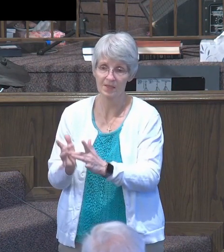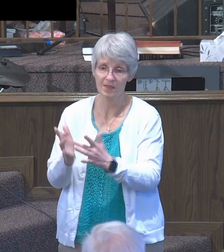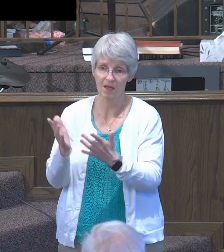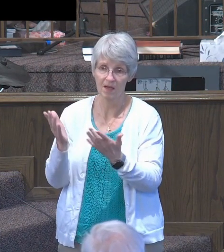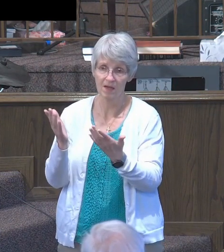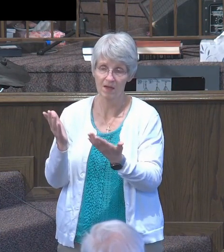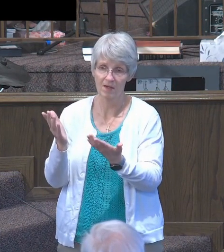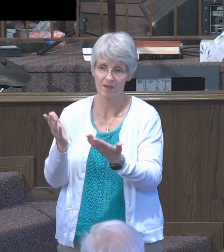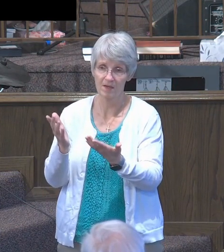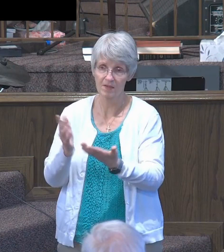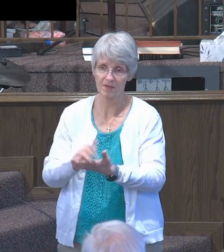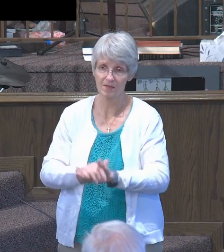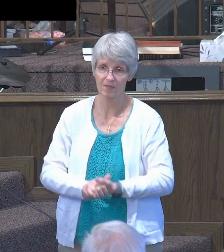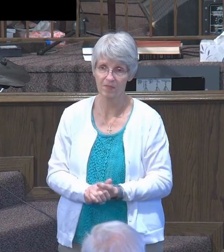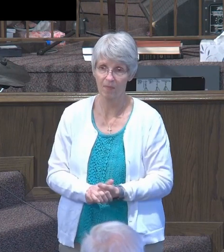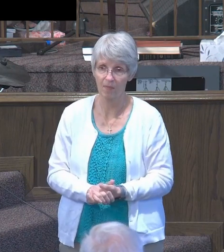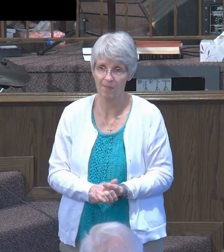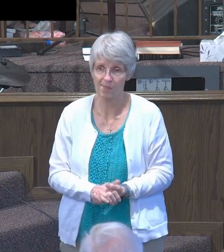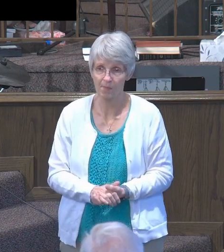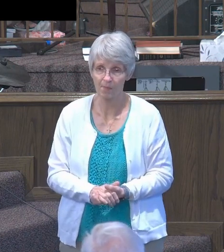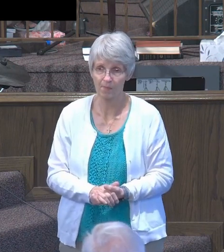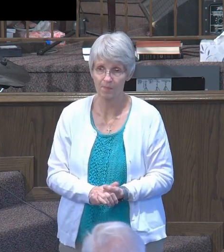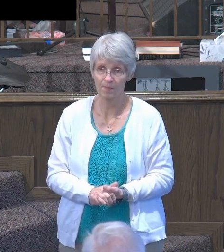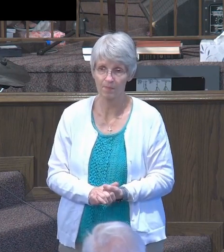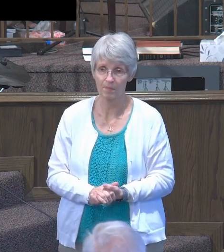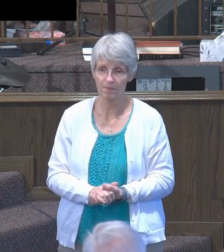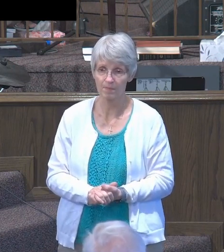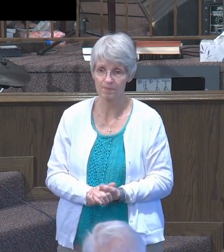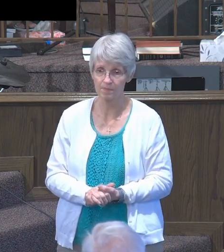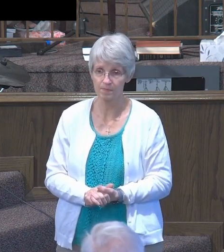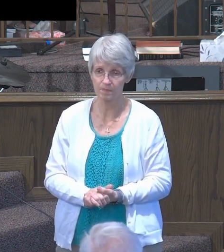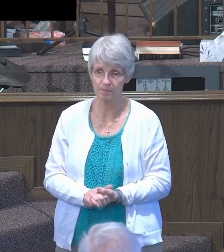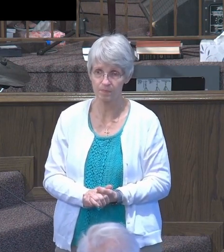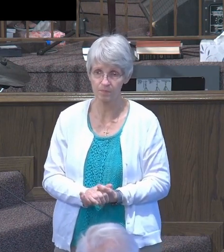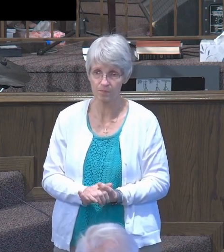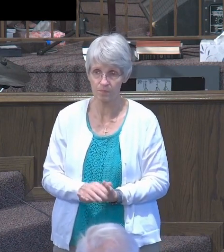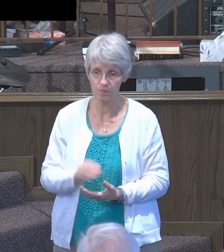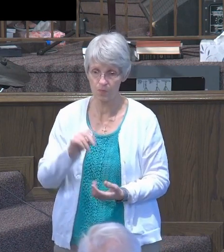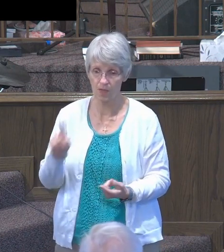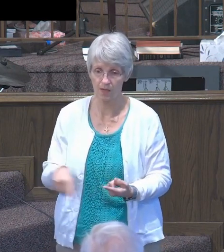Jesus. Thank you.